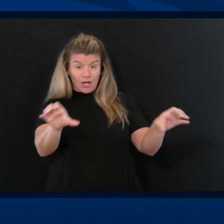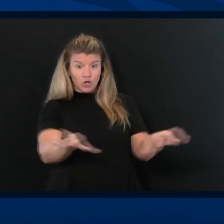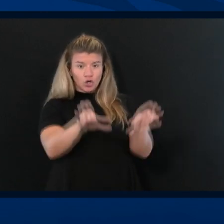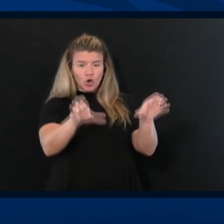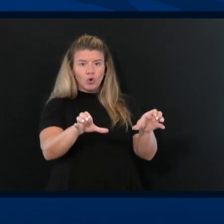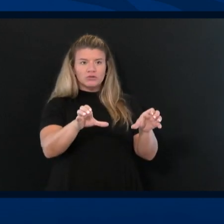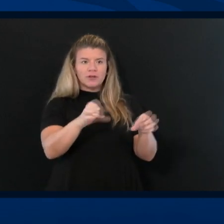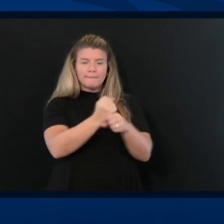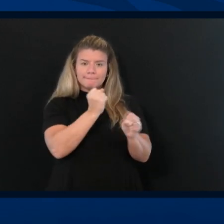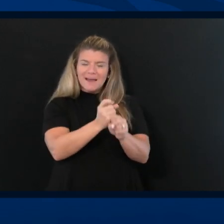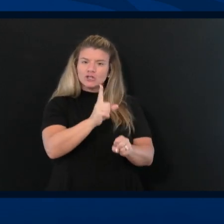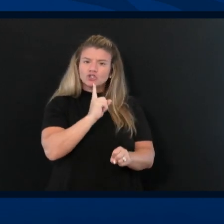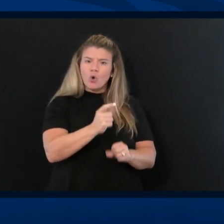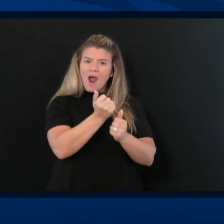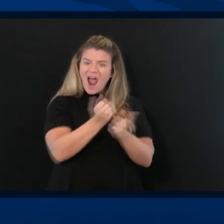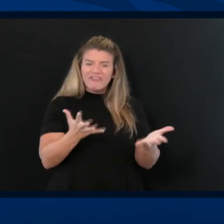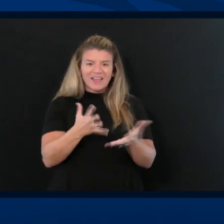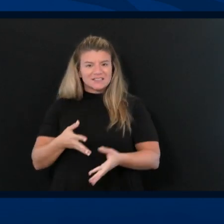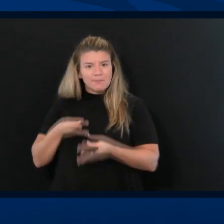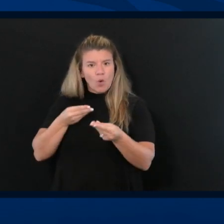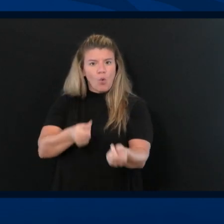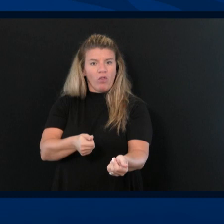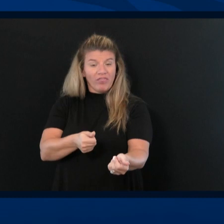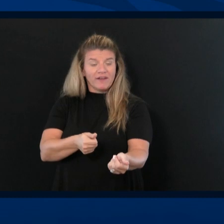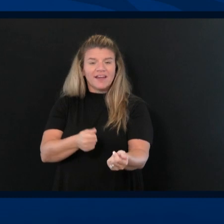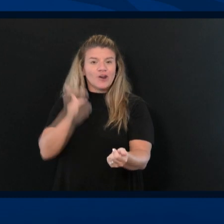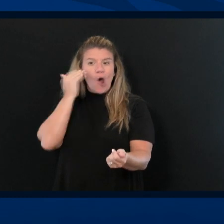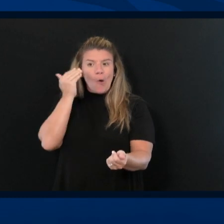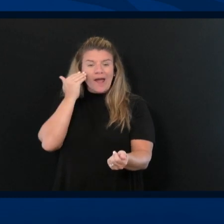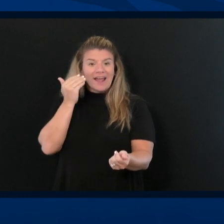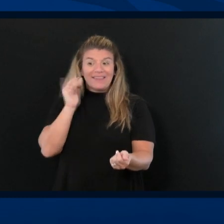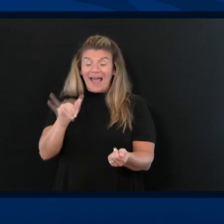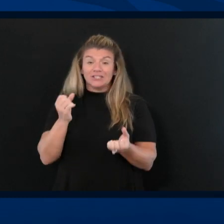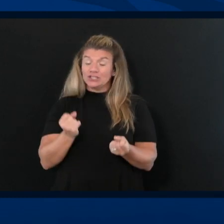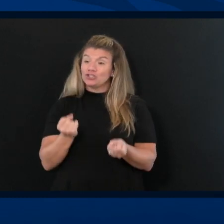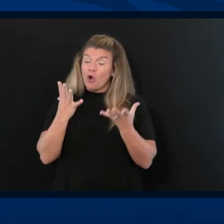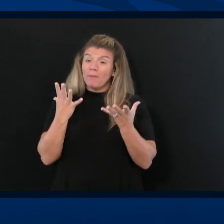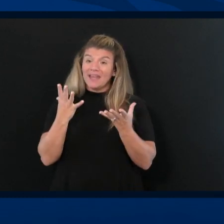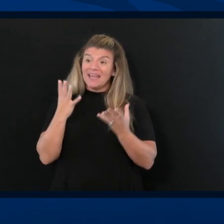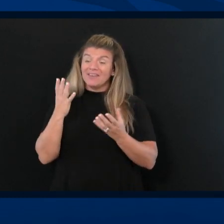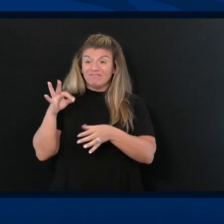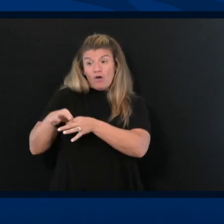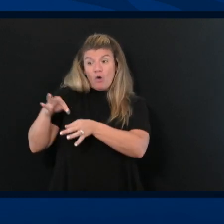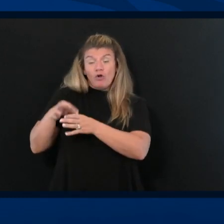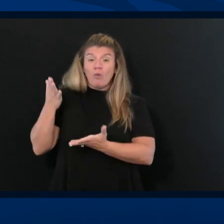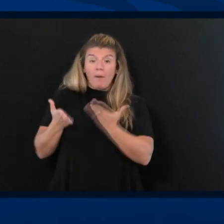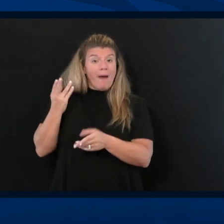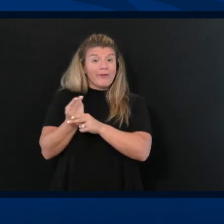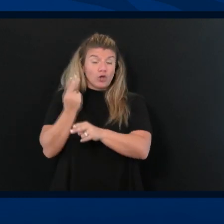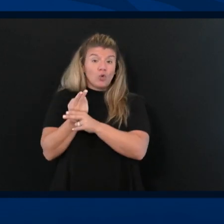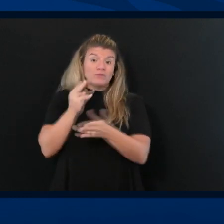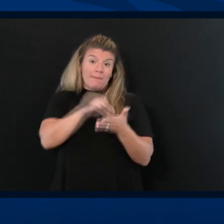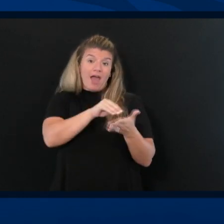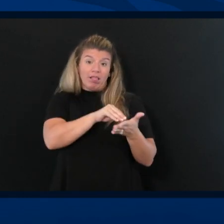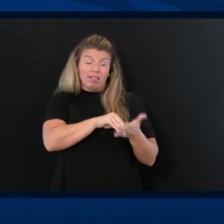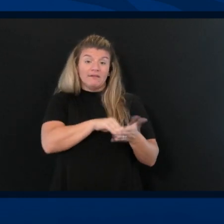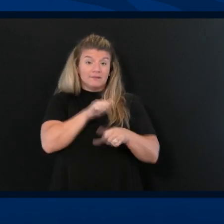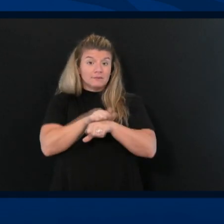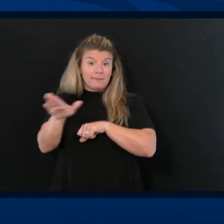runs smoothly, given the fact that so many voters are going to be relying on the mail to be voting this time around?